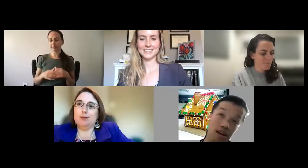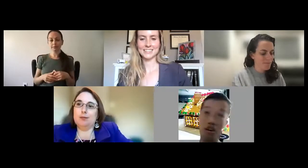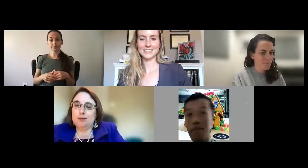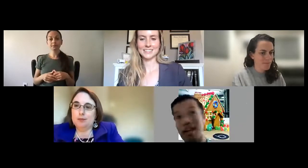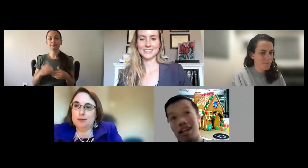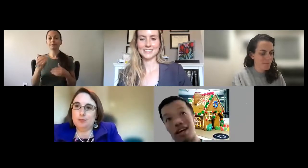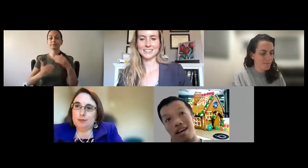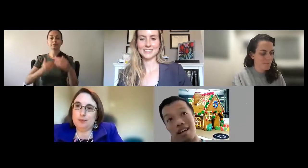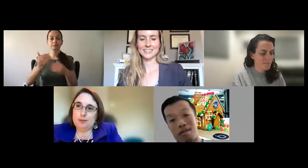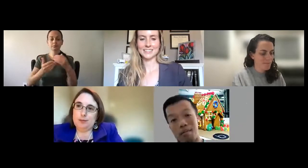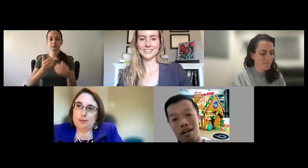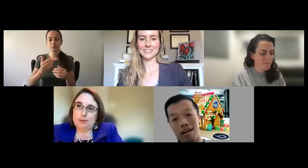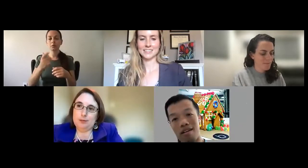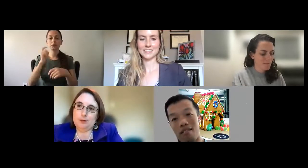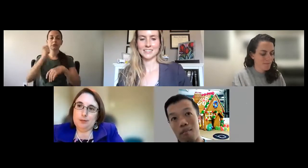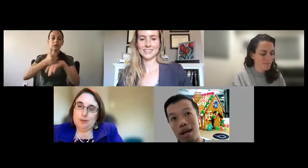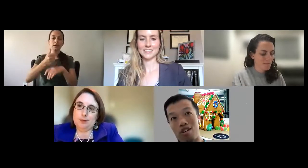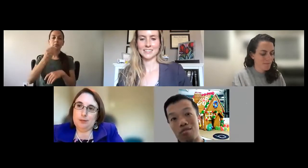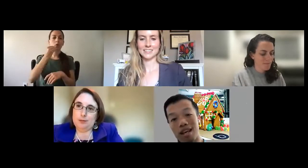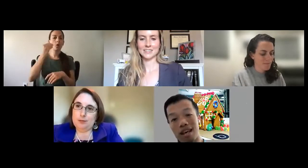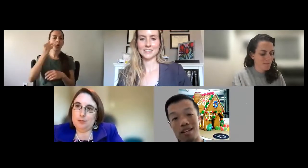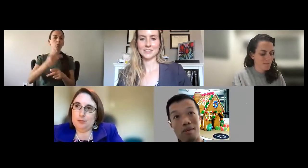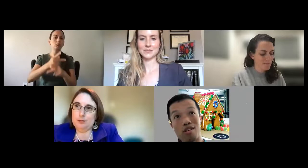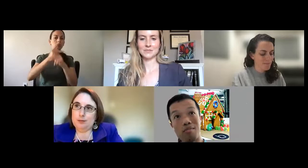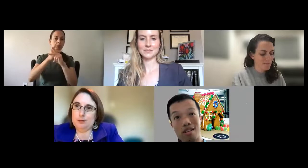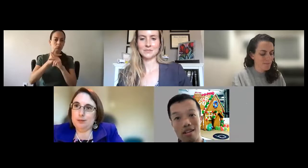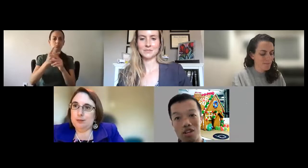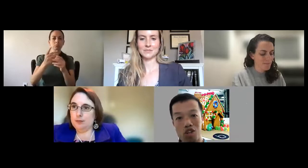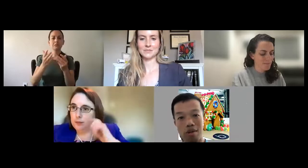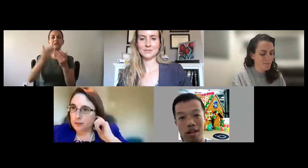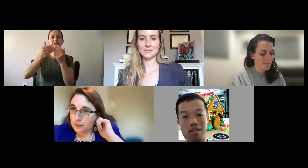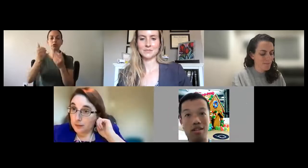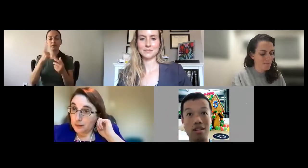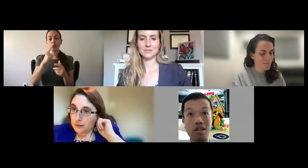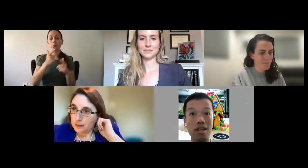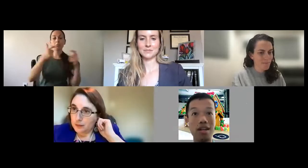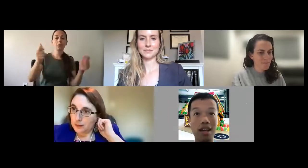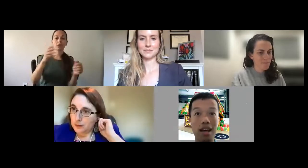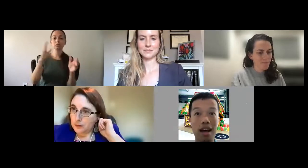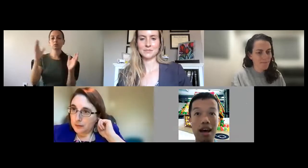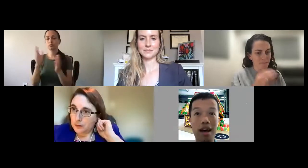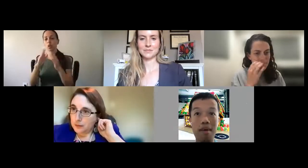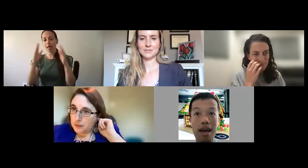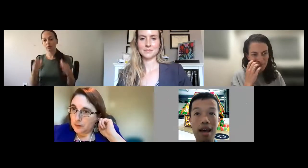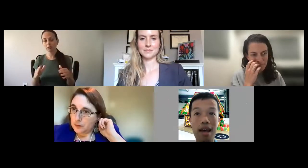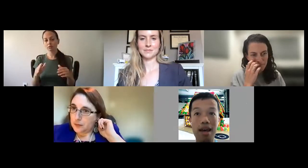Worked to make home lending a little bit better, big homes and small homes, gingerbread houses included.